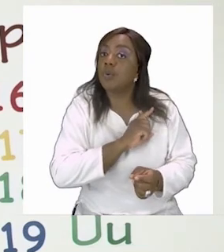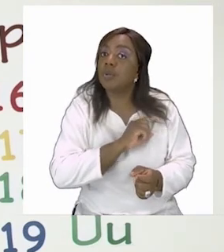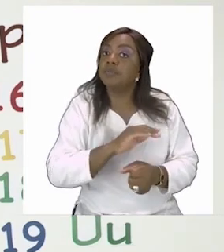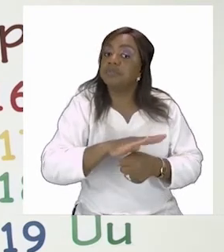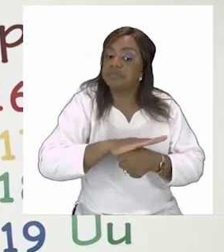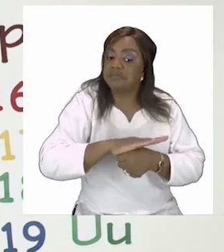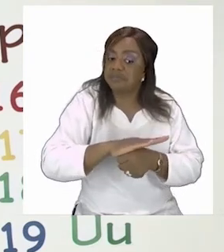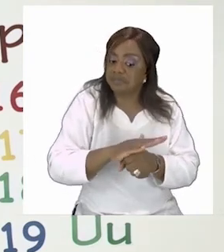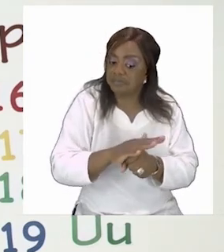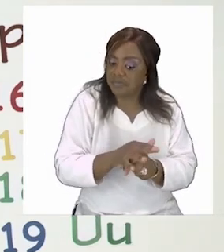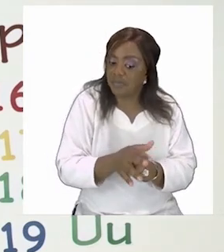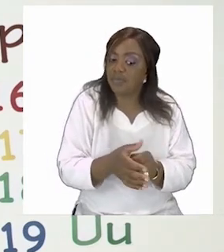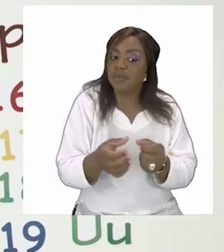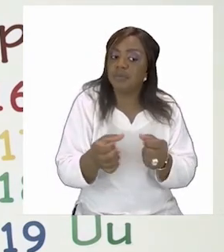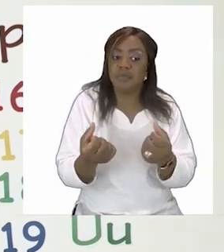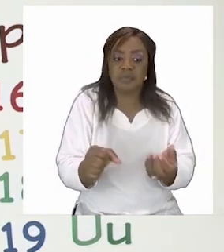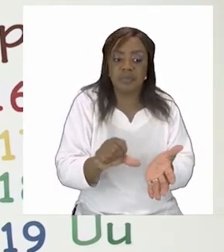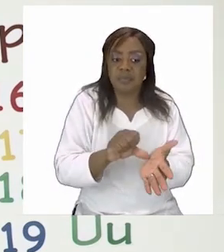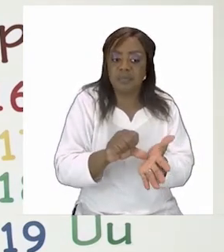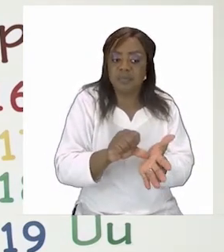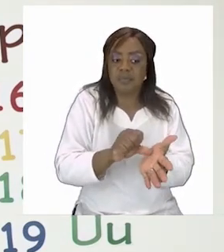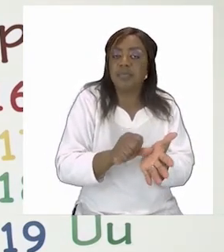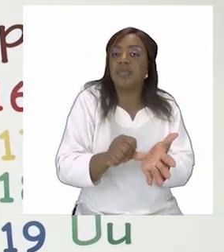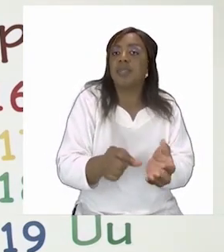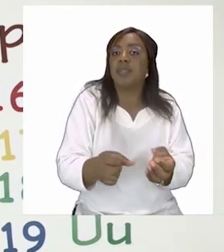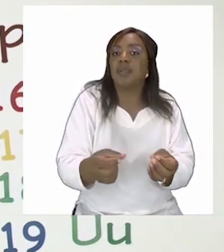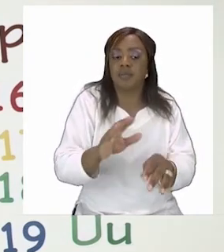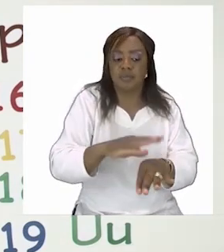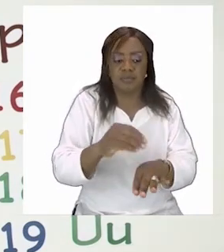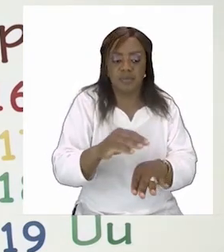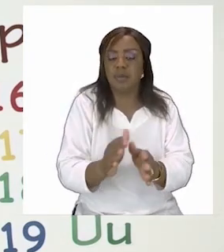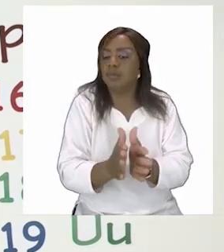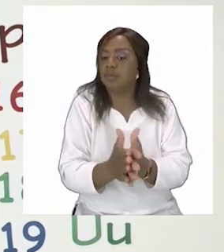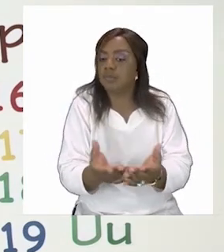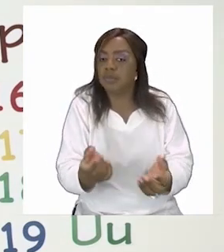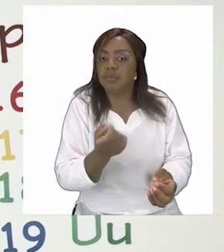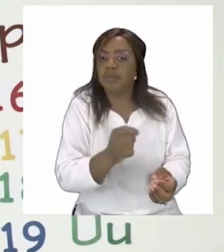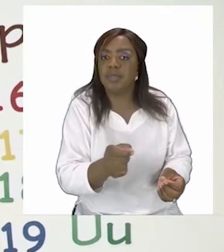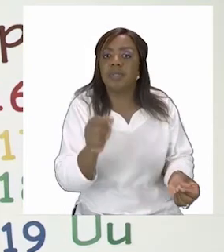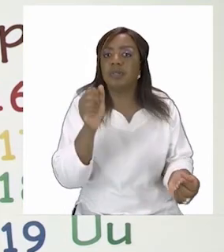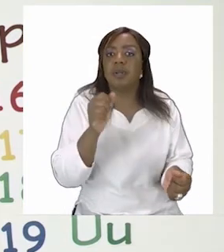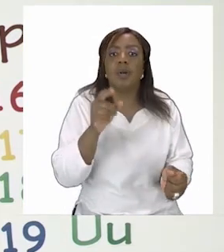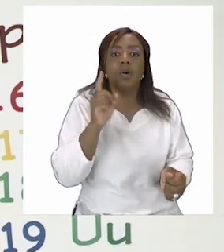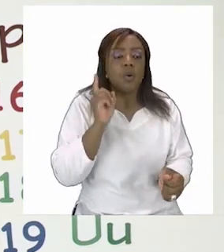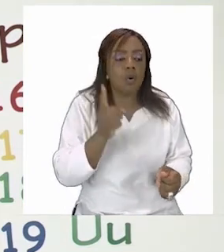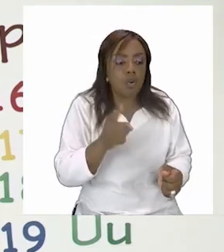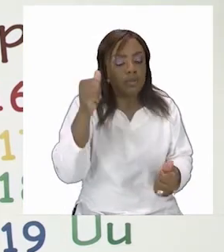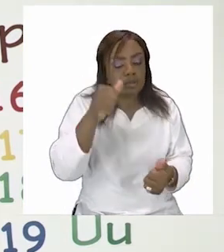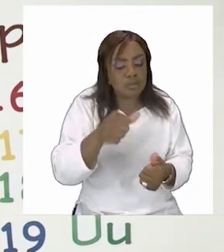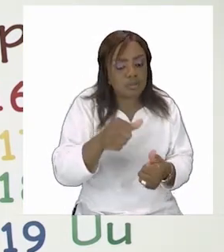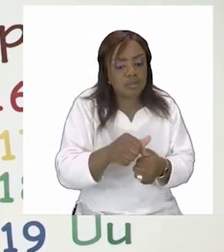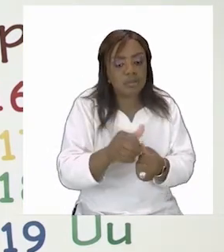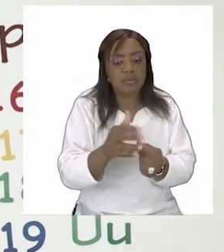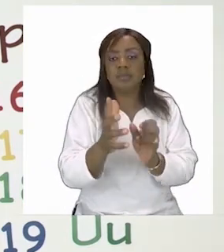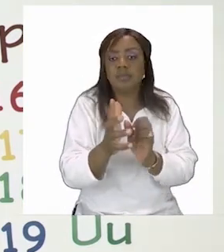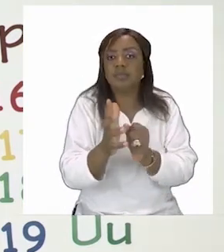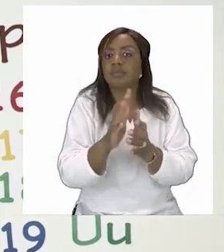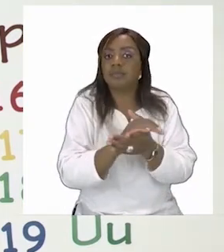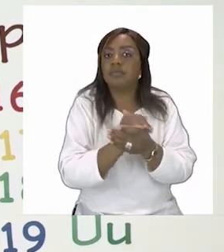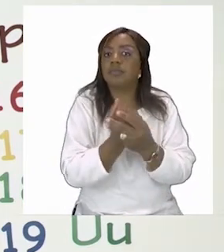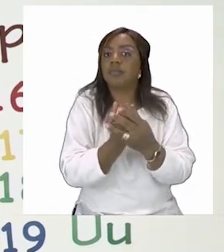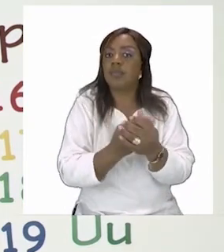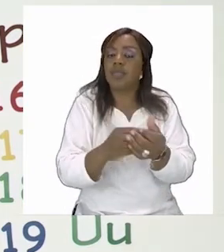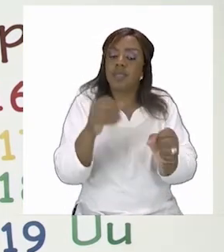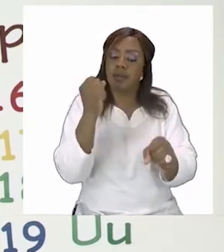touching all sorts of things during the lesson. Make sure that when you're sanitizing, that your hands